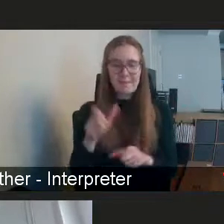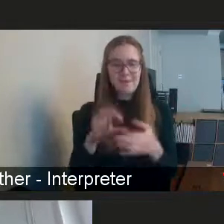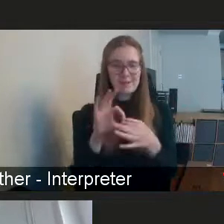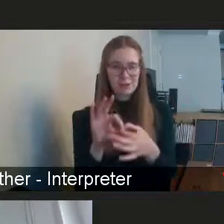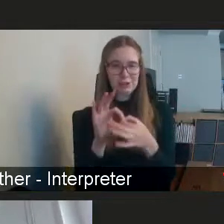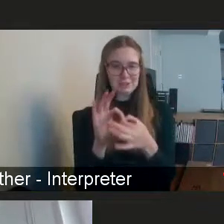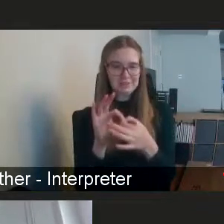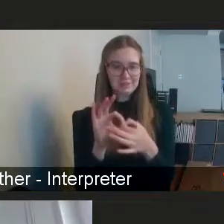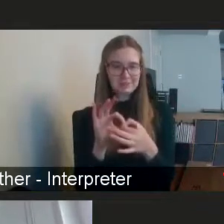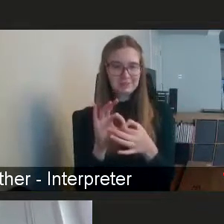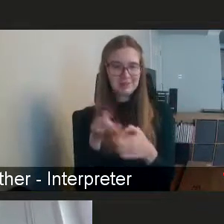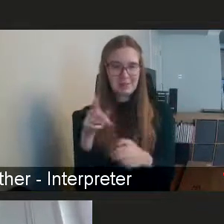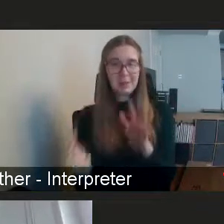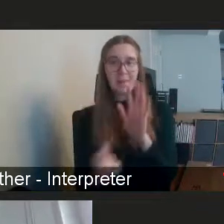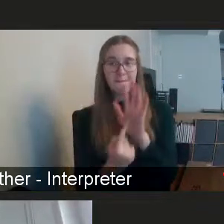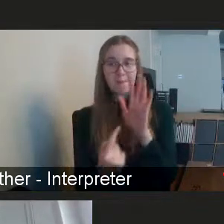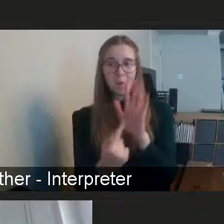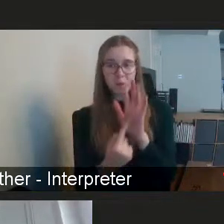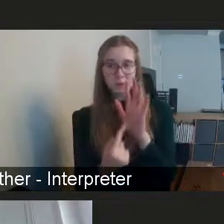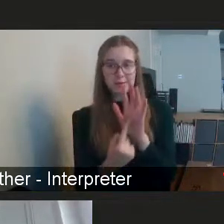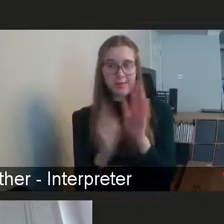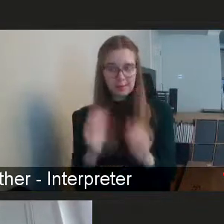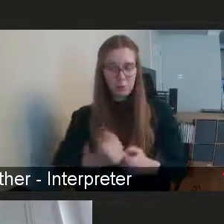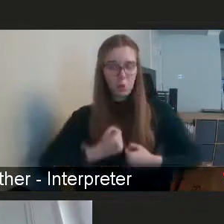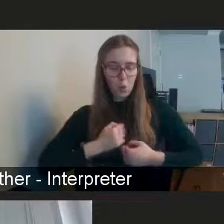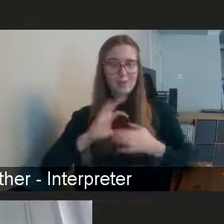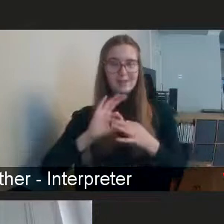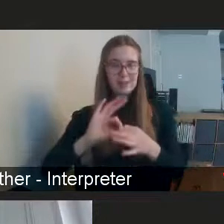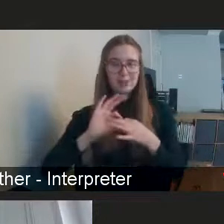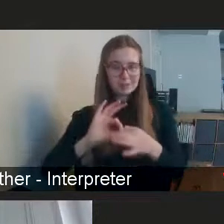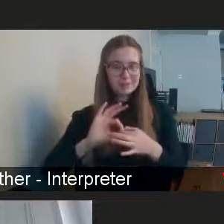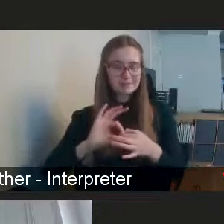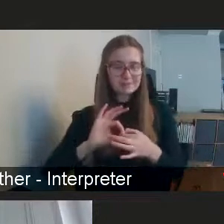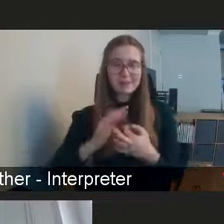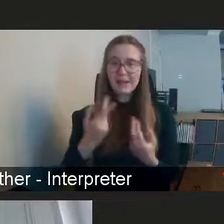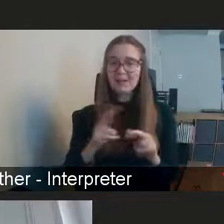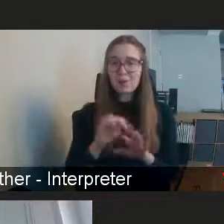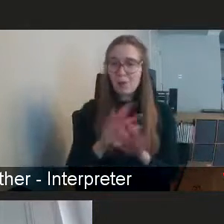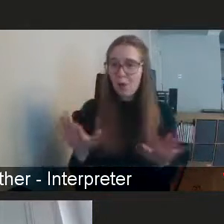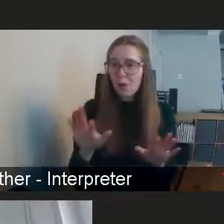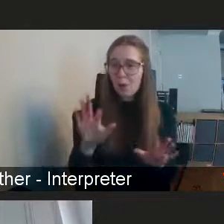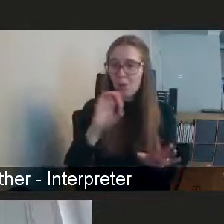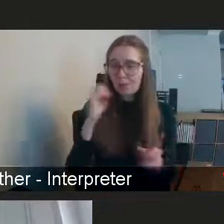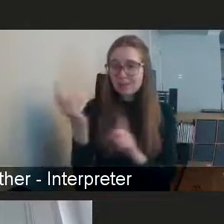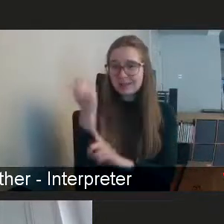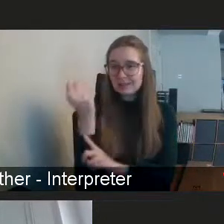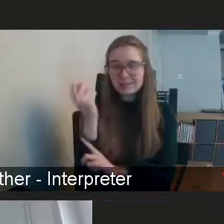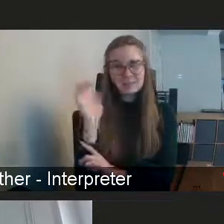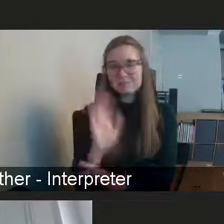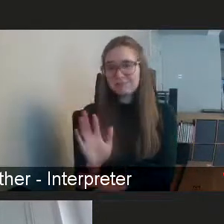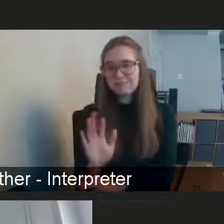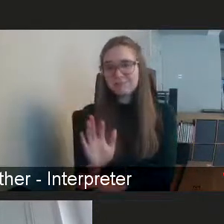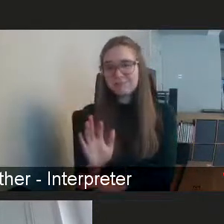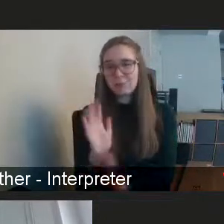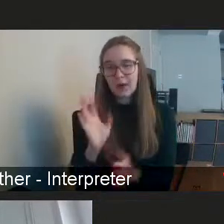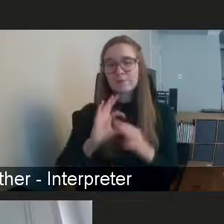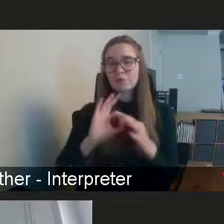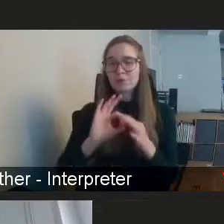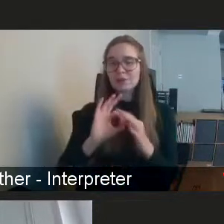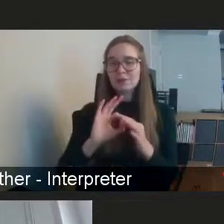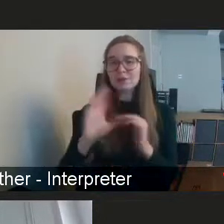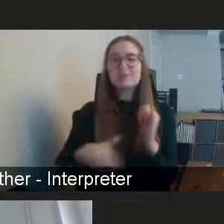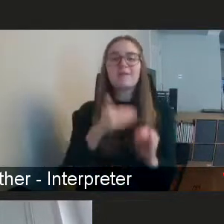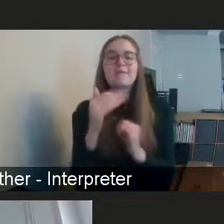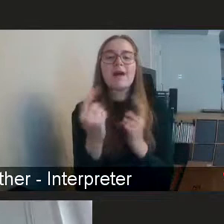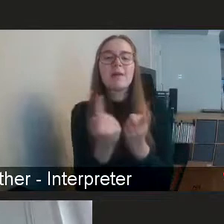to be bottom up and it's got to be owned. Otherwise, it will not succeed. And just a final kind of thing,